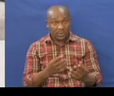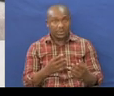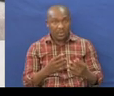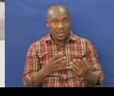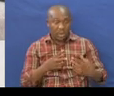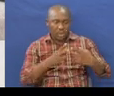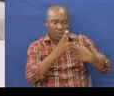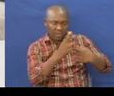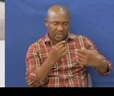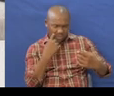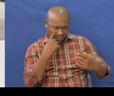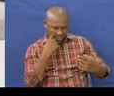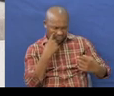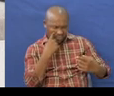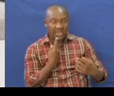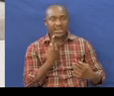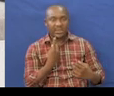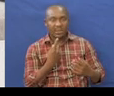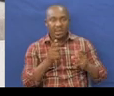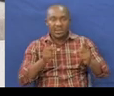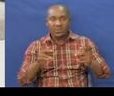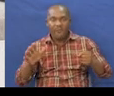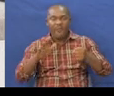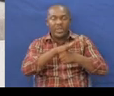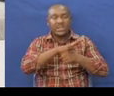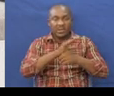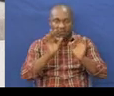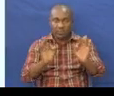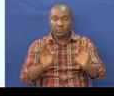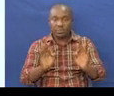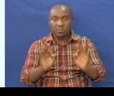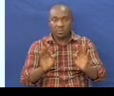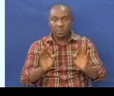to test the hypothesis to see if it fitted on what you've